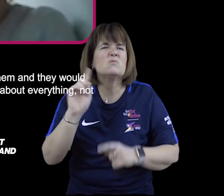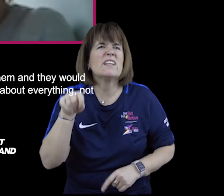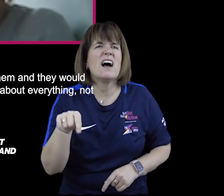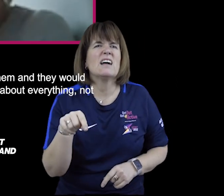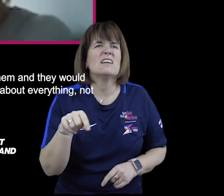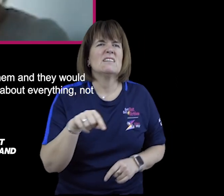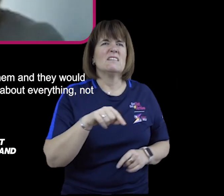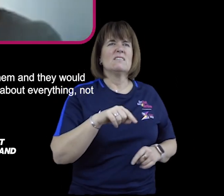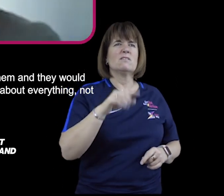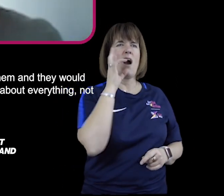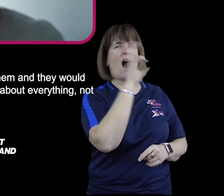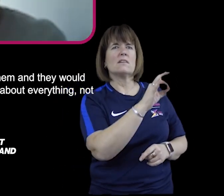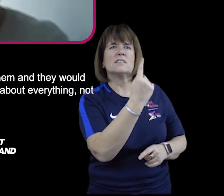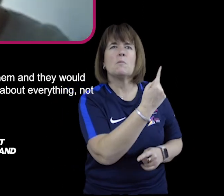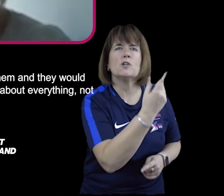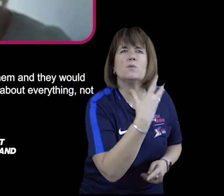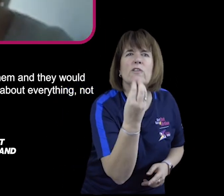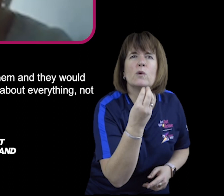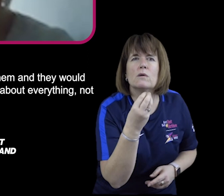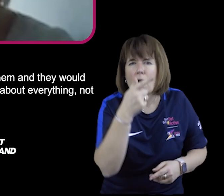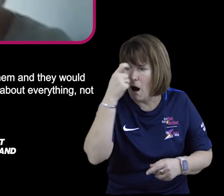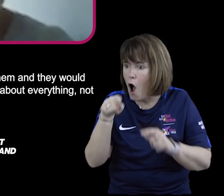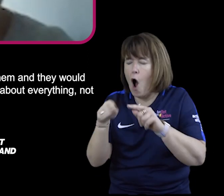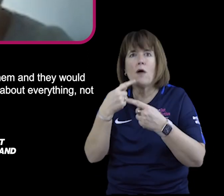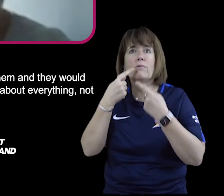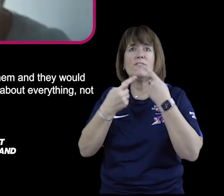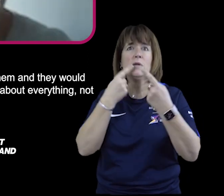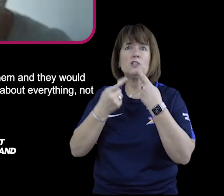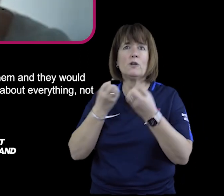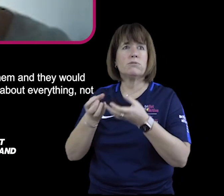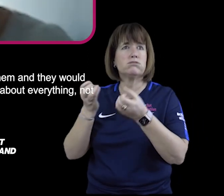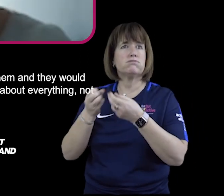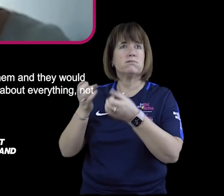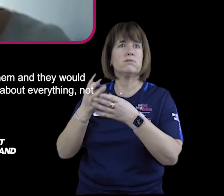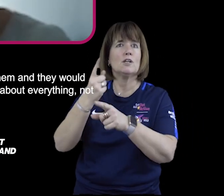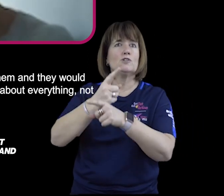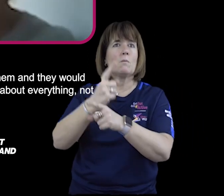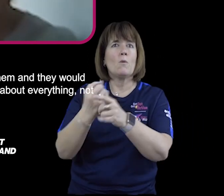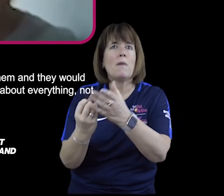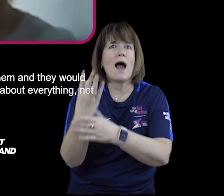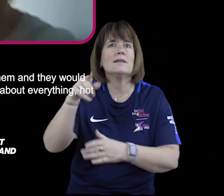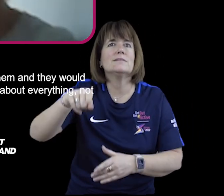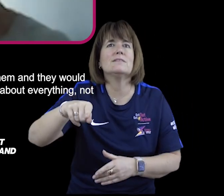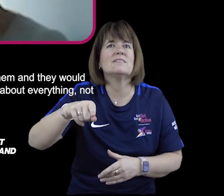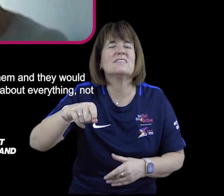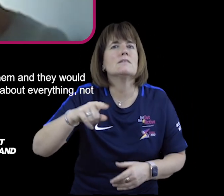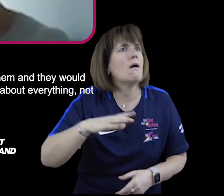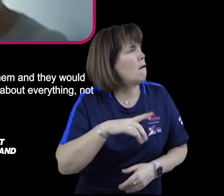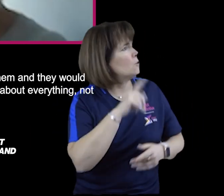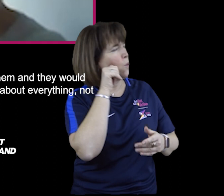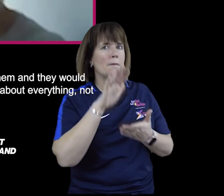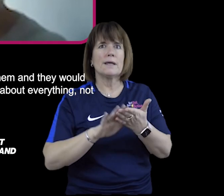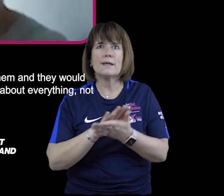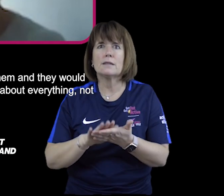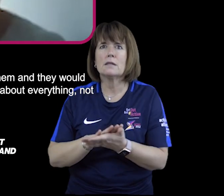"What's this?" Because you'll have somebody with you who might understand all these, and you ask them, and they would tell you, and then you get talking